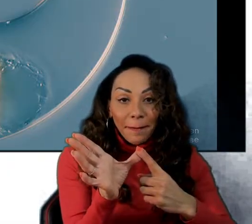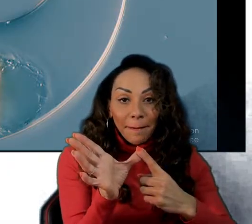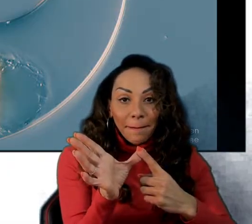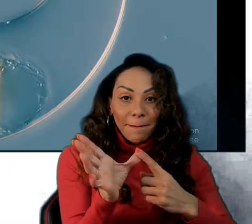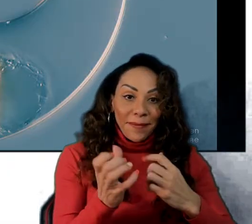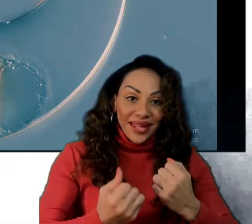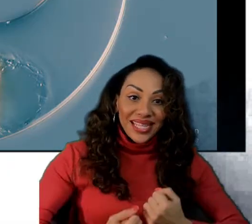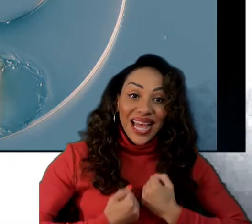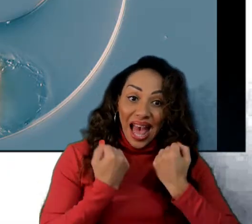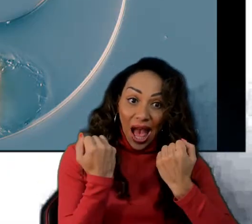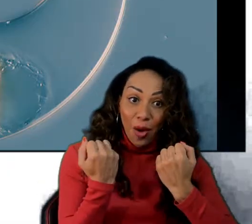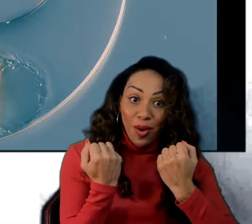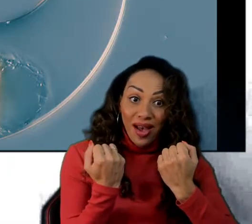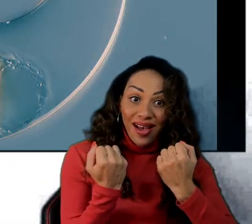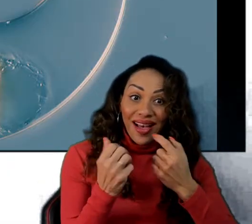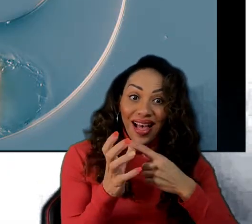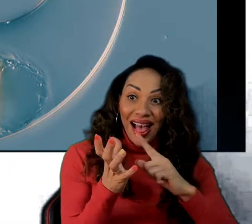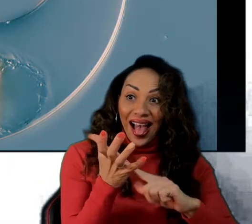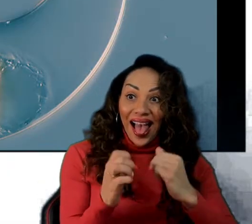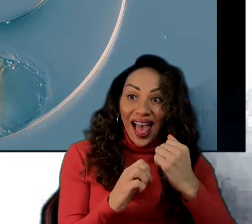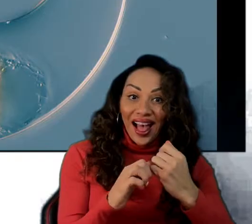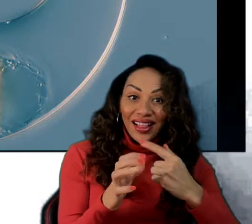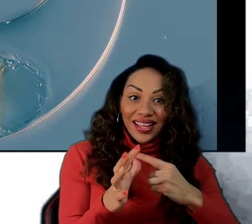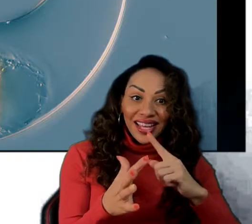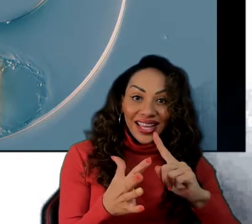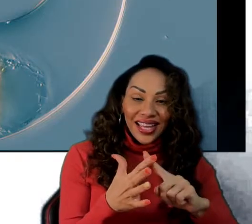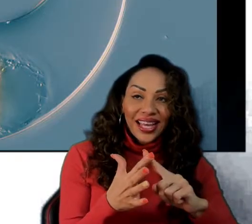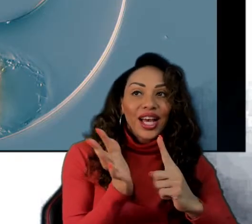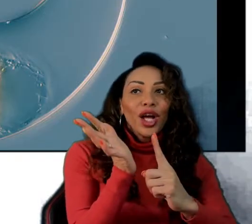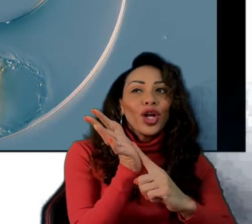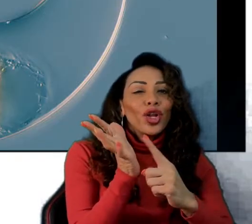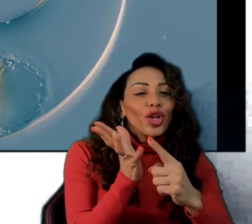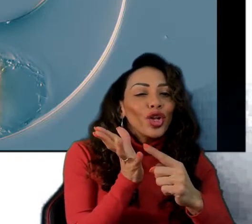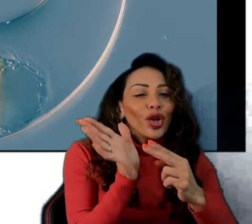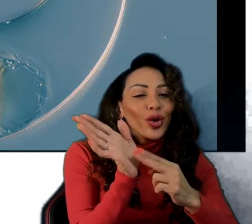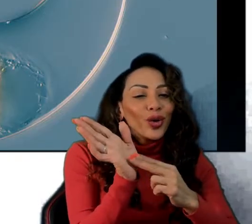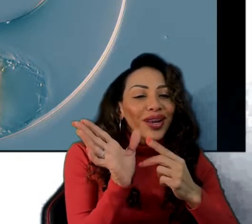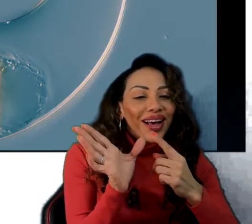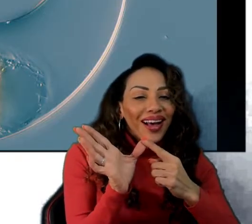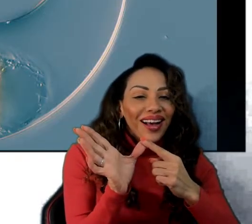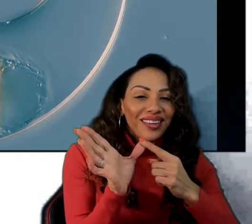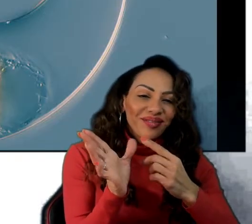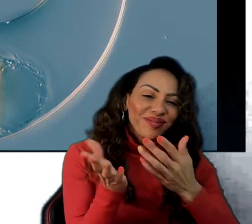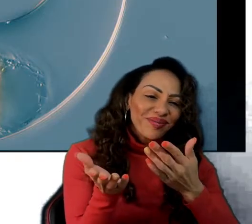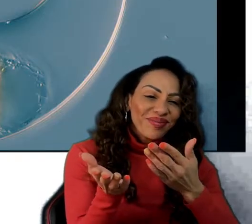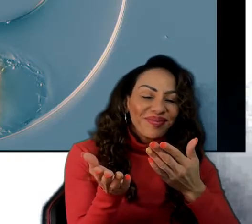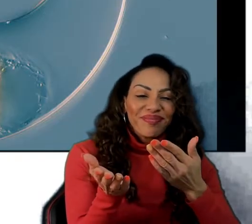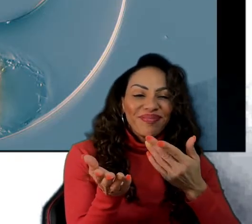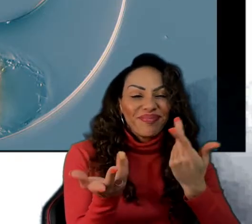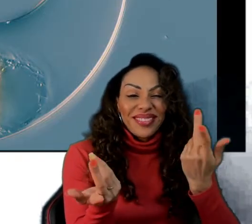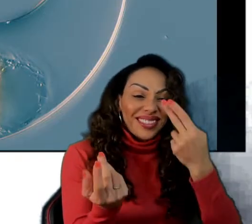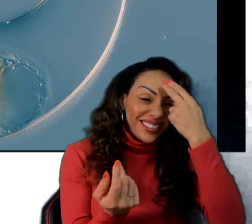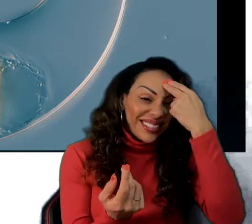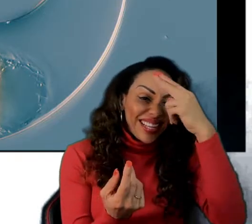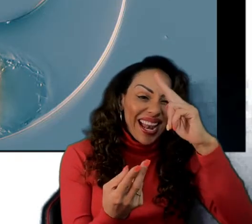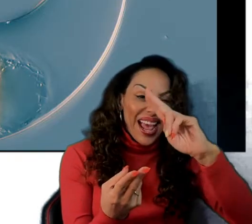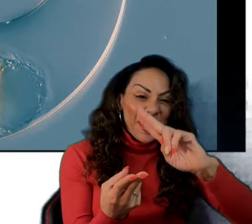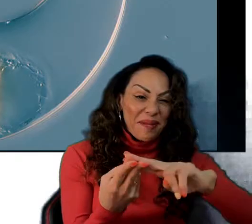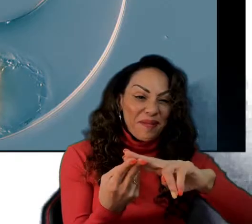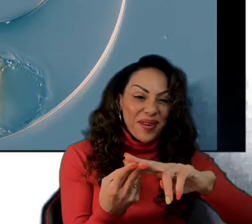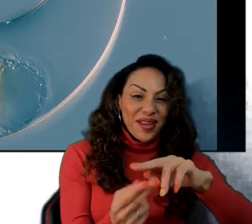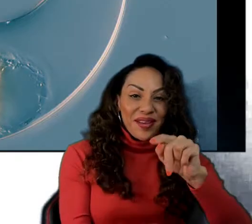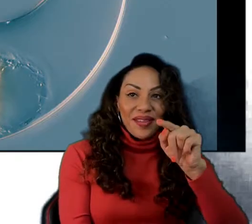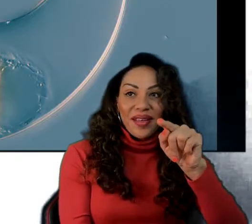with. So Luna, that's just our kind of nickname for them.